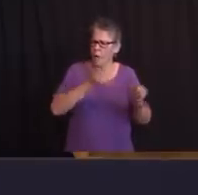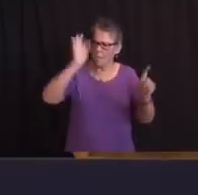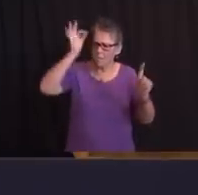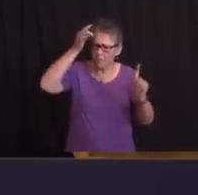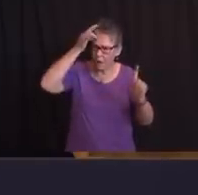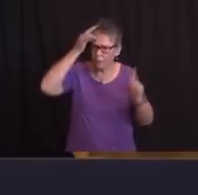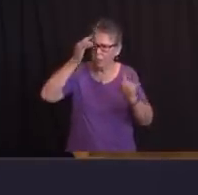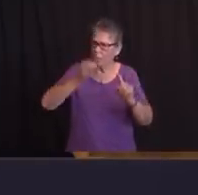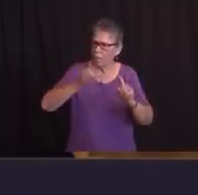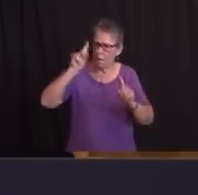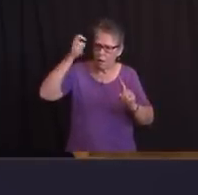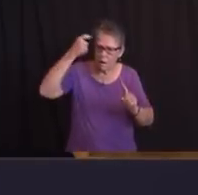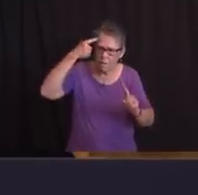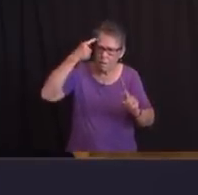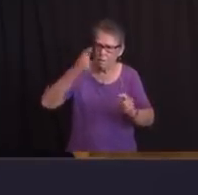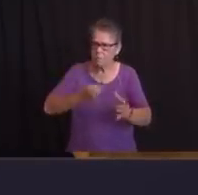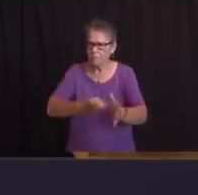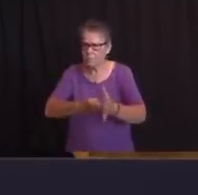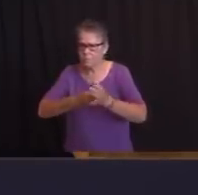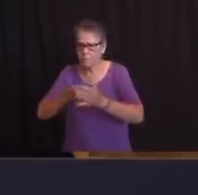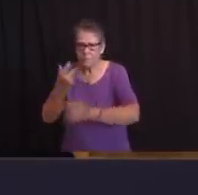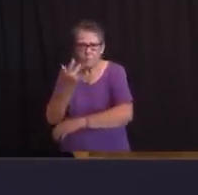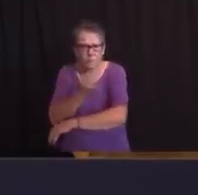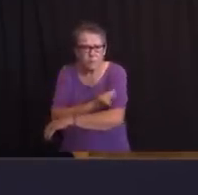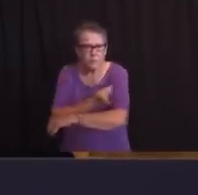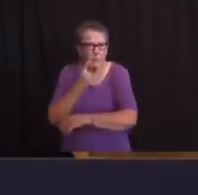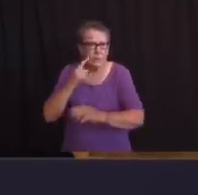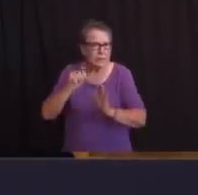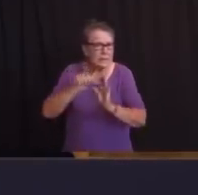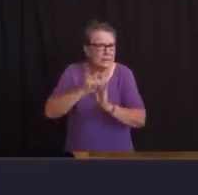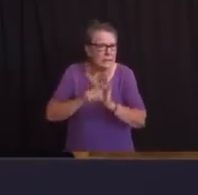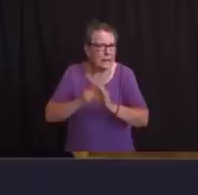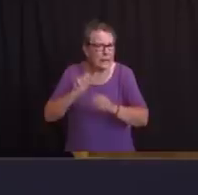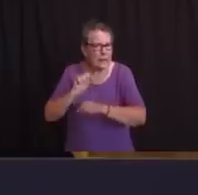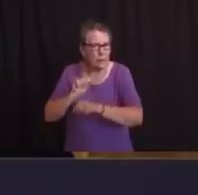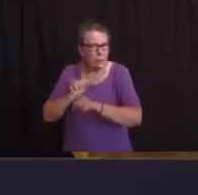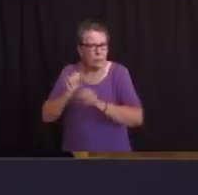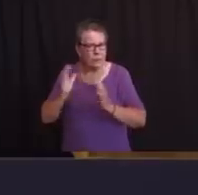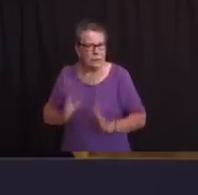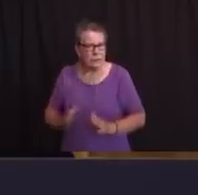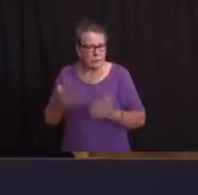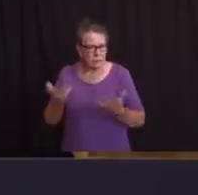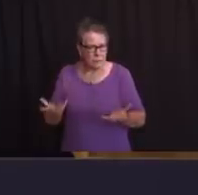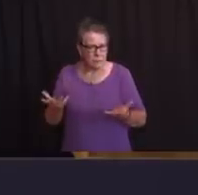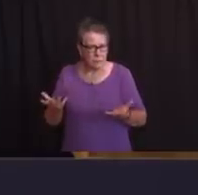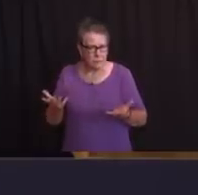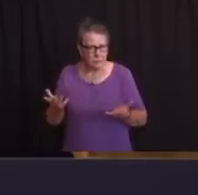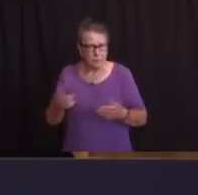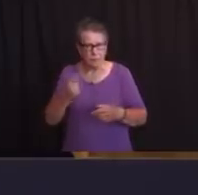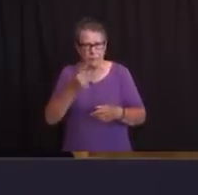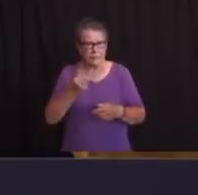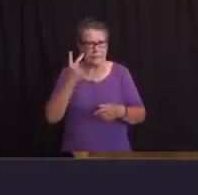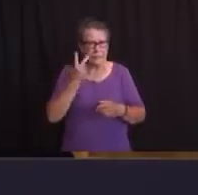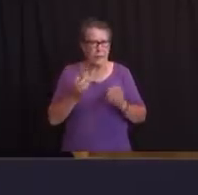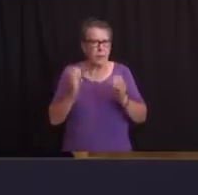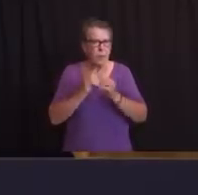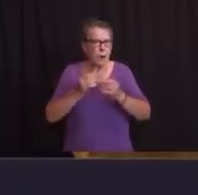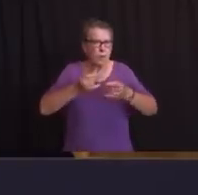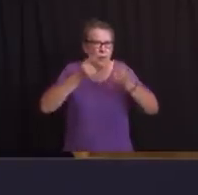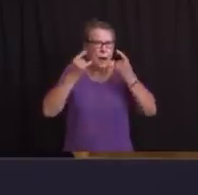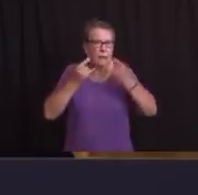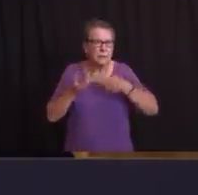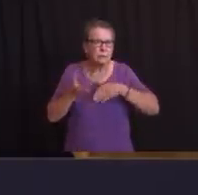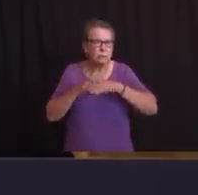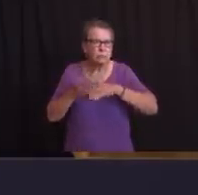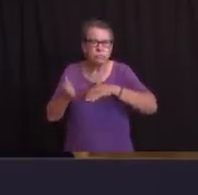employees? Have you or health officials noticed any increase in masking since you recommended everyone, including the vaccinated, wear a mask indoors in many